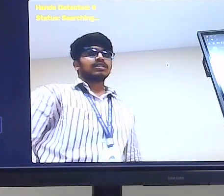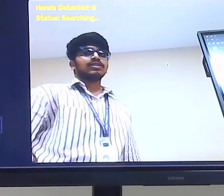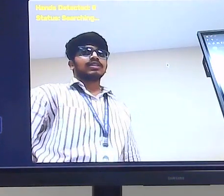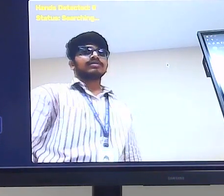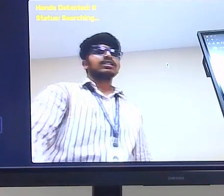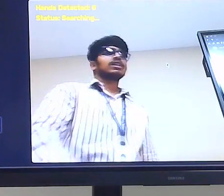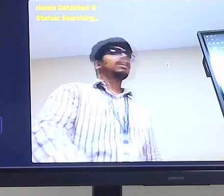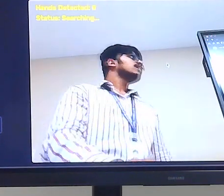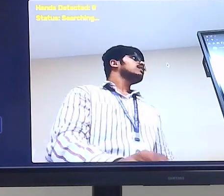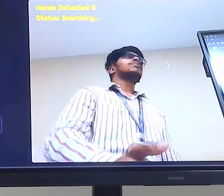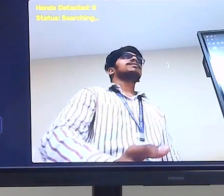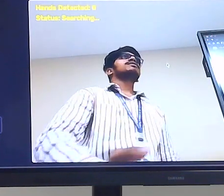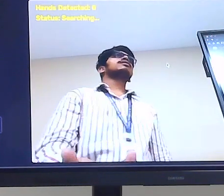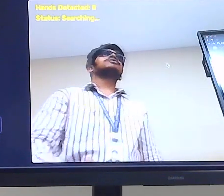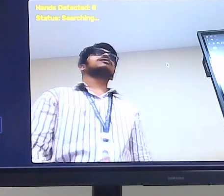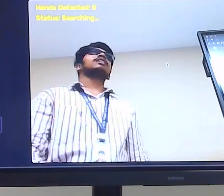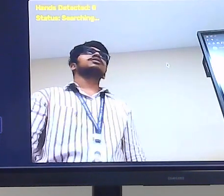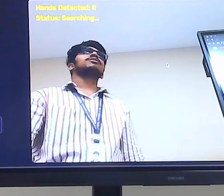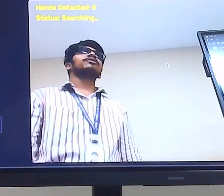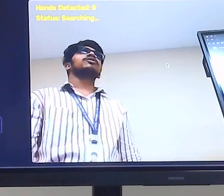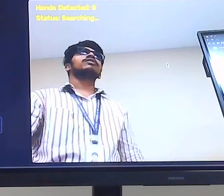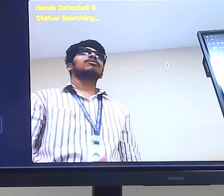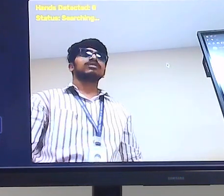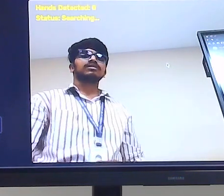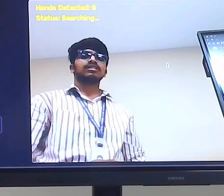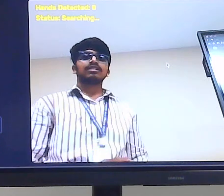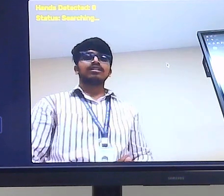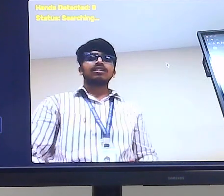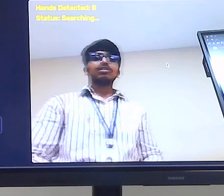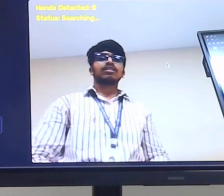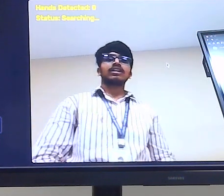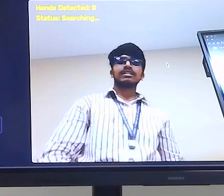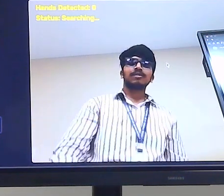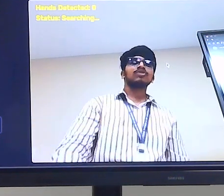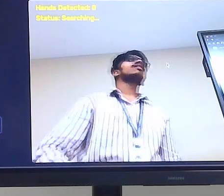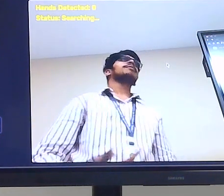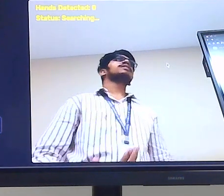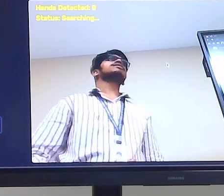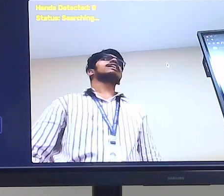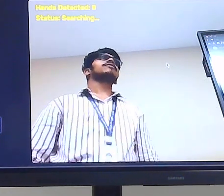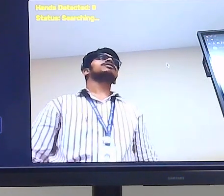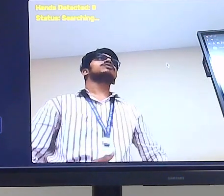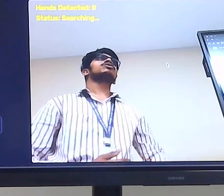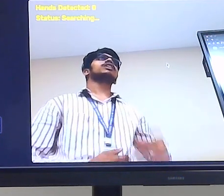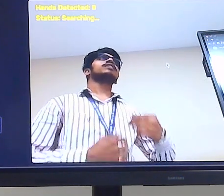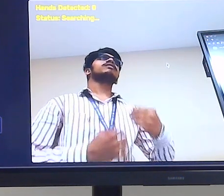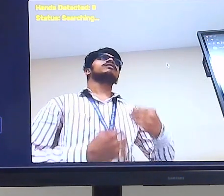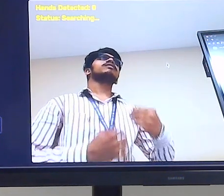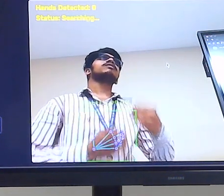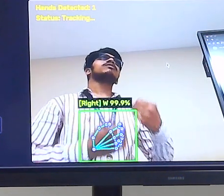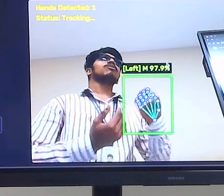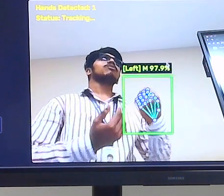Yeah, you can see OpenCV is the one which is capturing my video and it will process it. Okay, as I'm using American Sign Language, we use only one